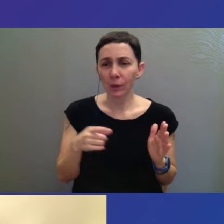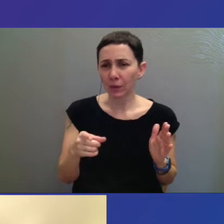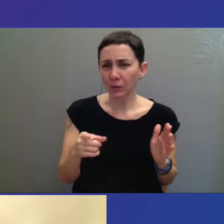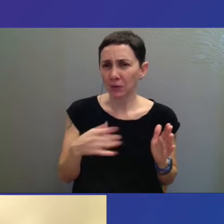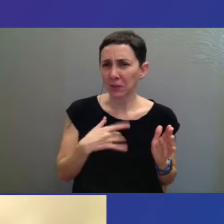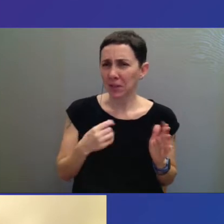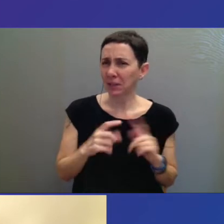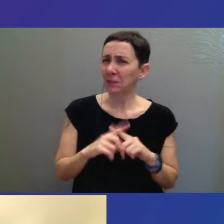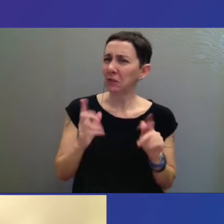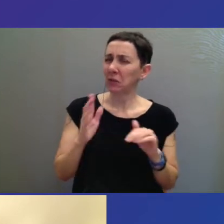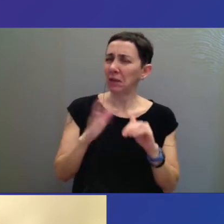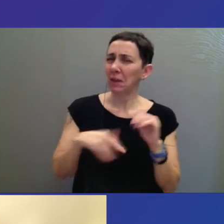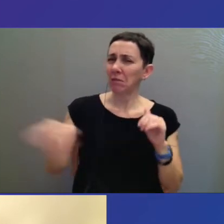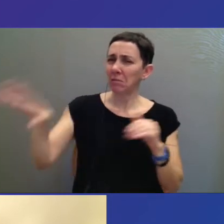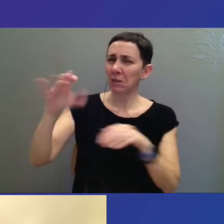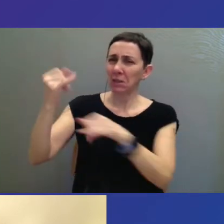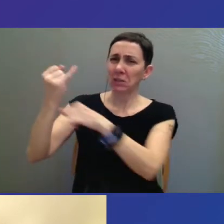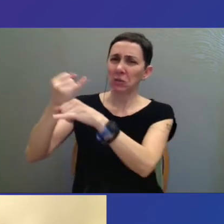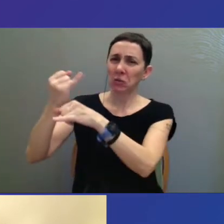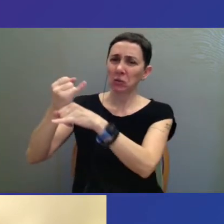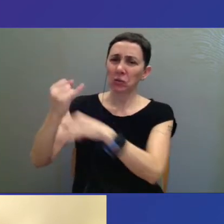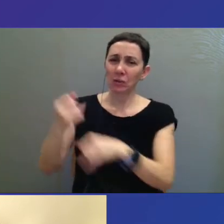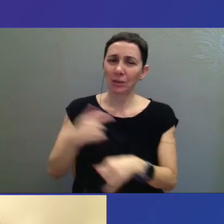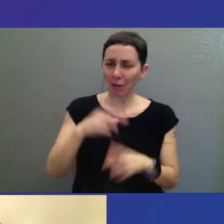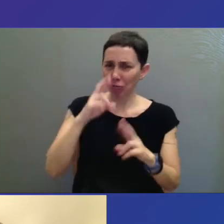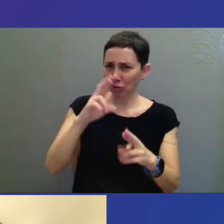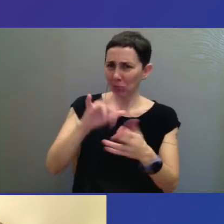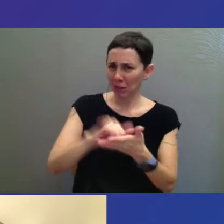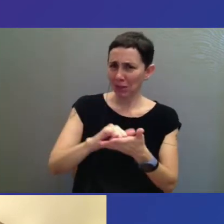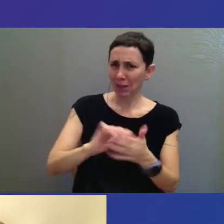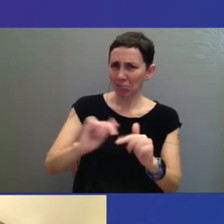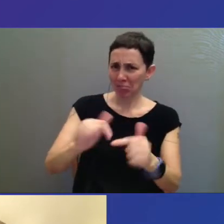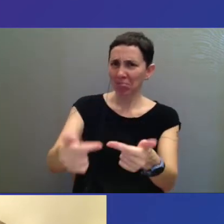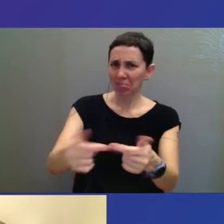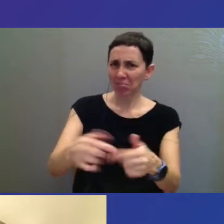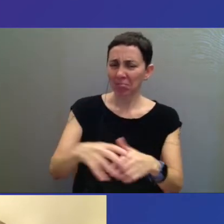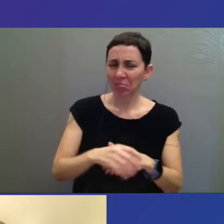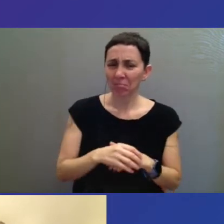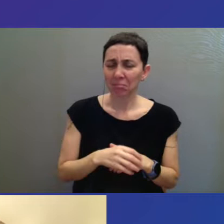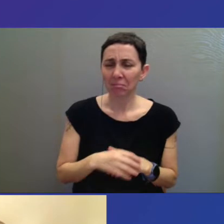and I respect that. So Beverly out.